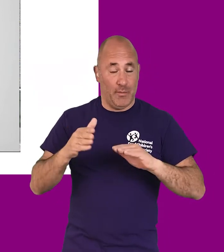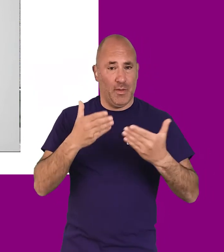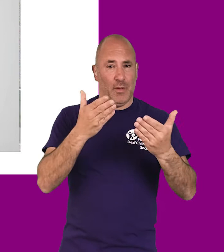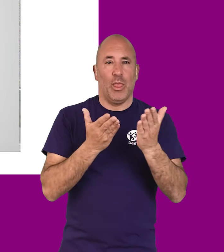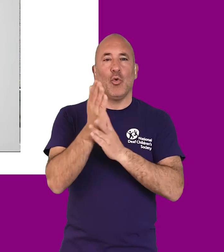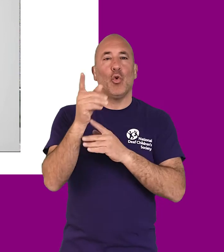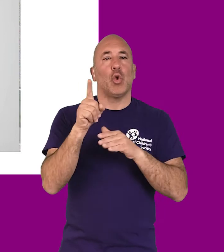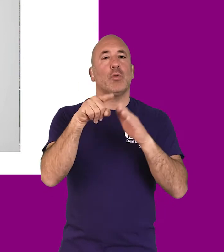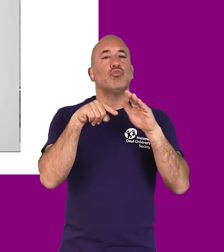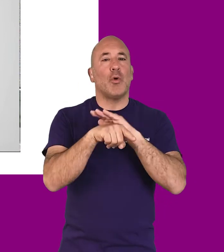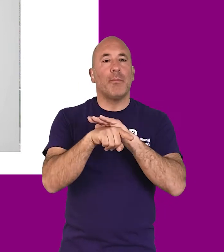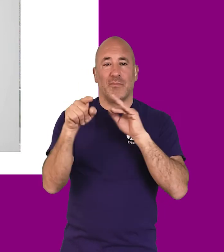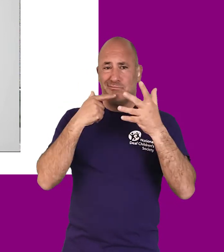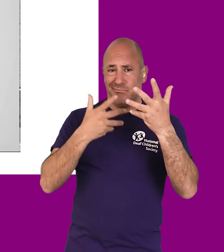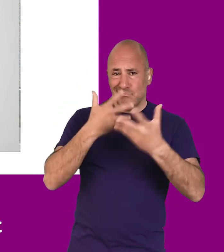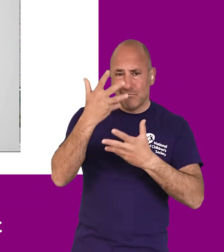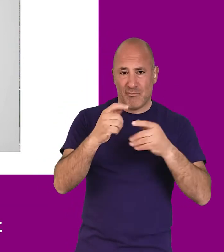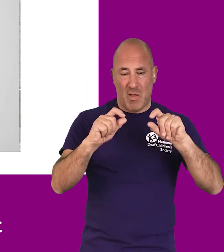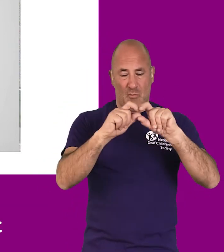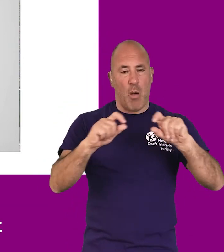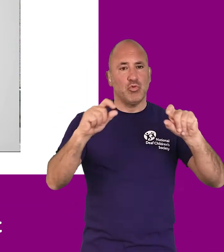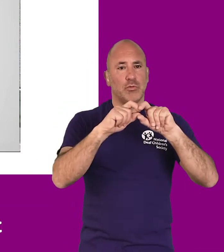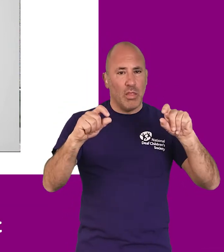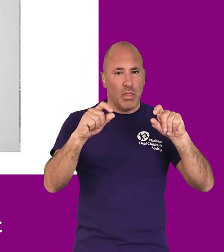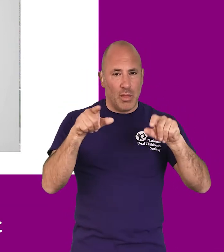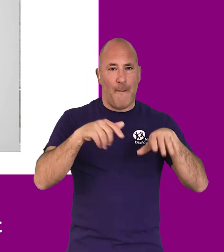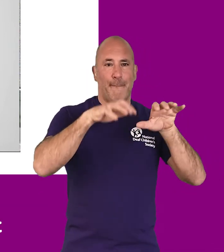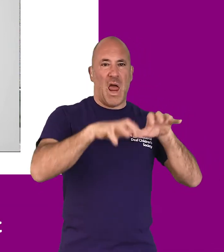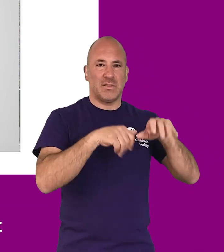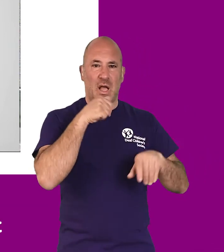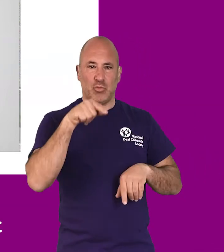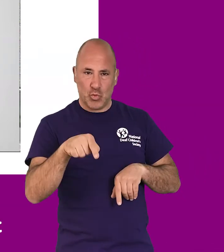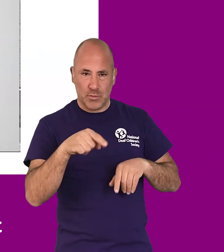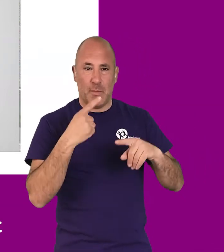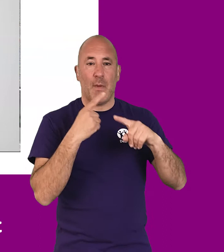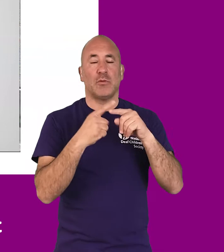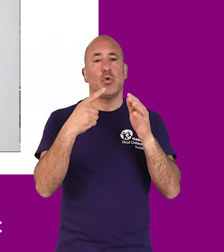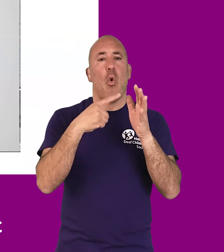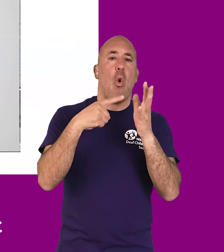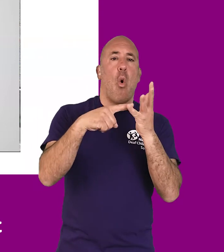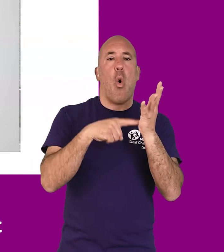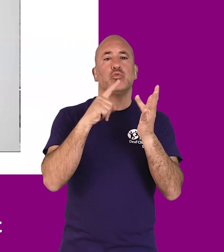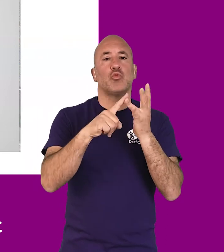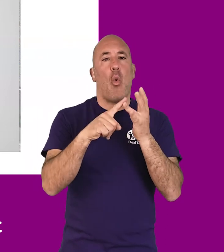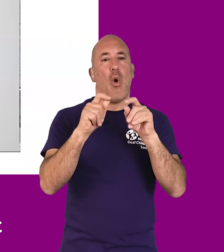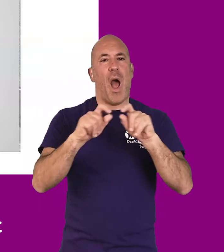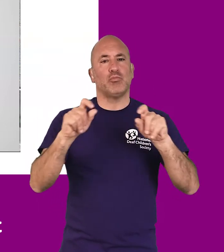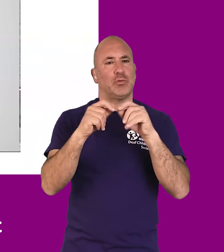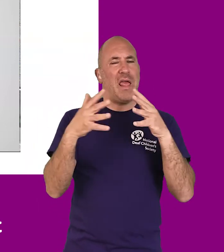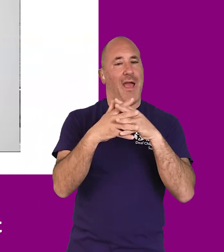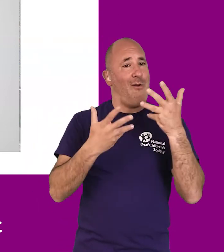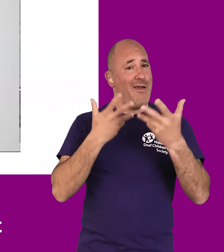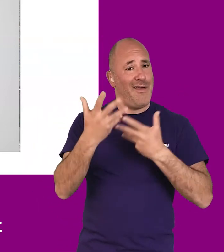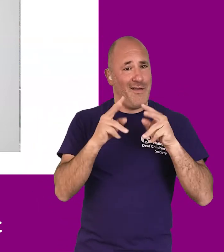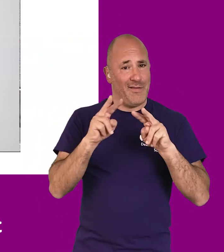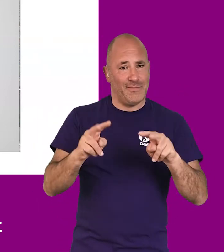Zoom on YouTube, explains how you can have captions being typed by